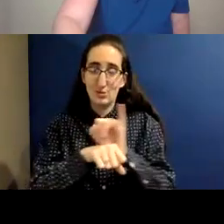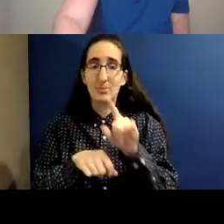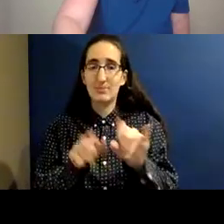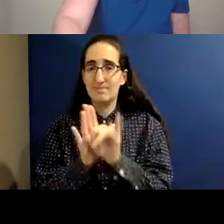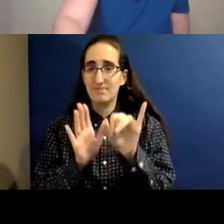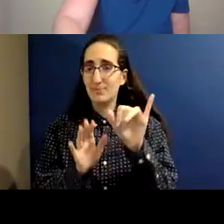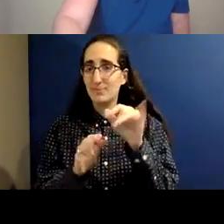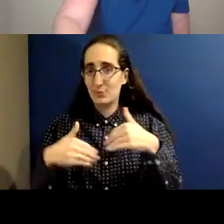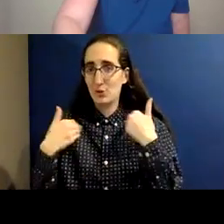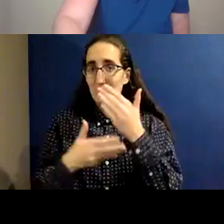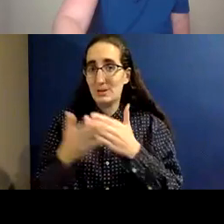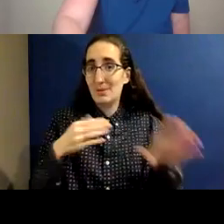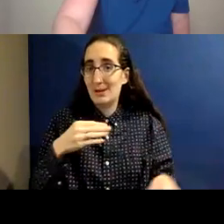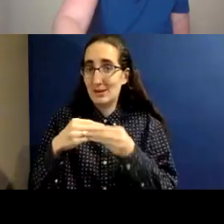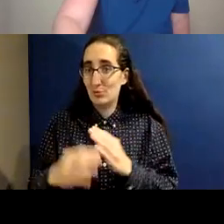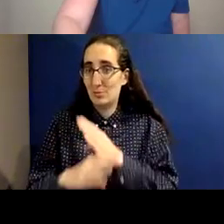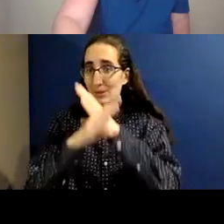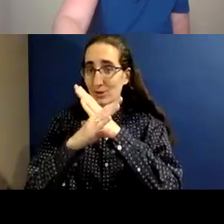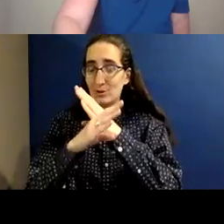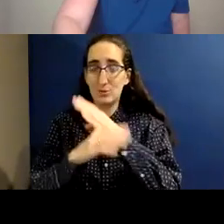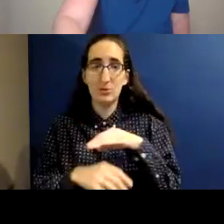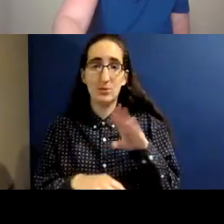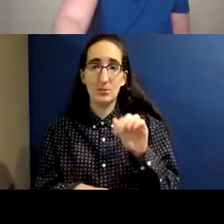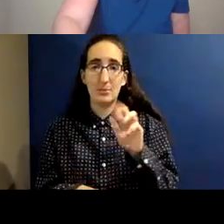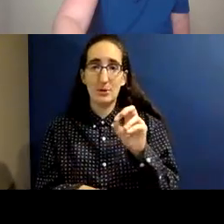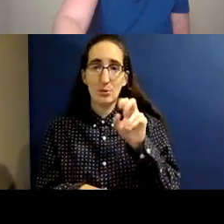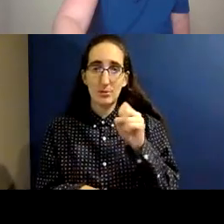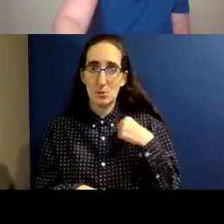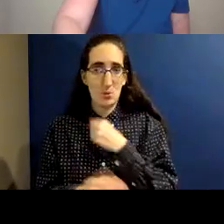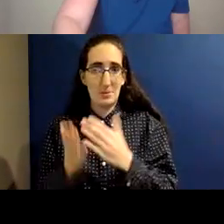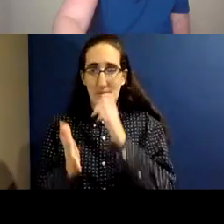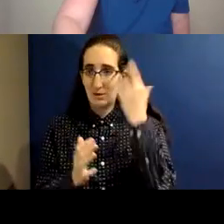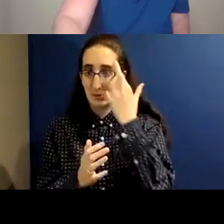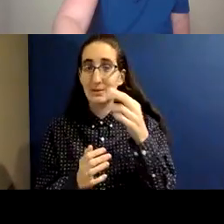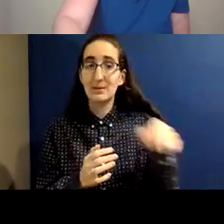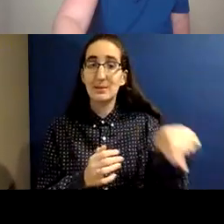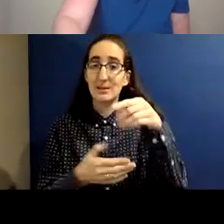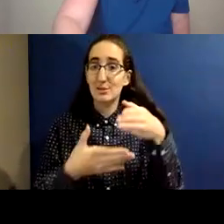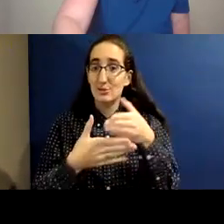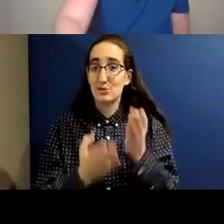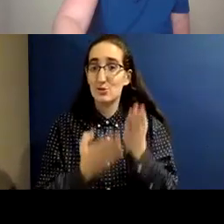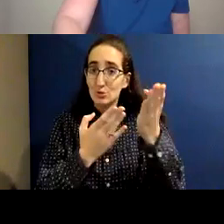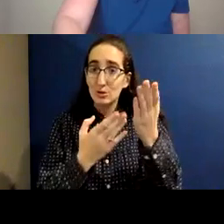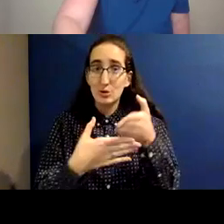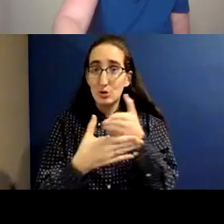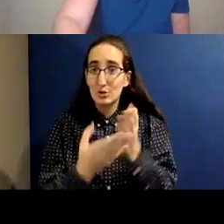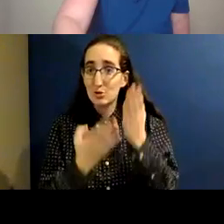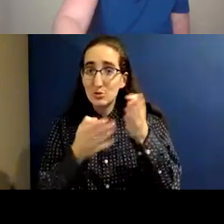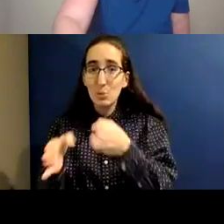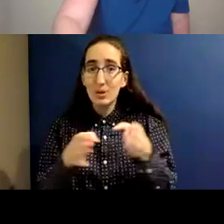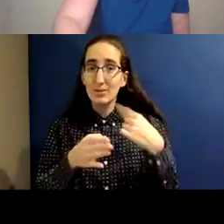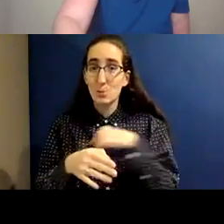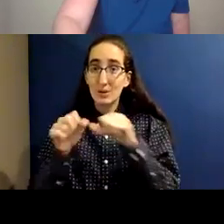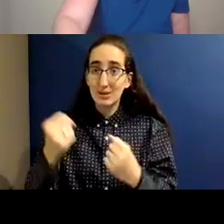identified some additional barriers that we may not have thought of. They also shared suggestions for ways that we can support them in feeling